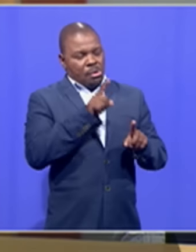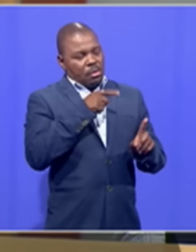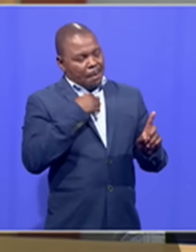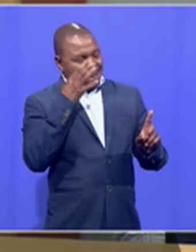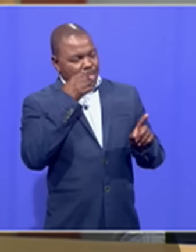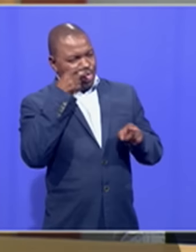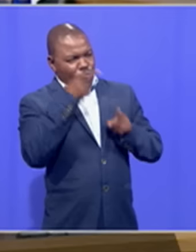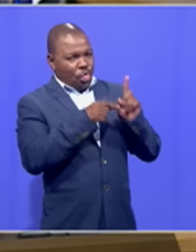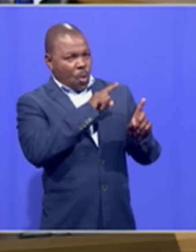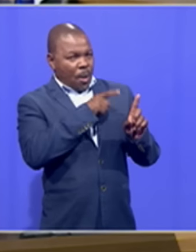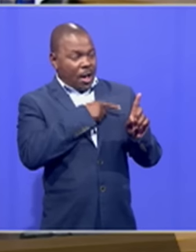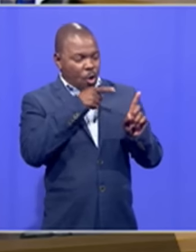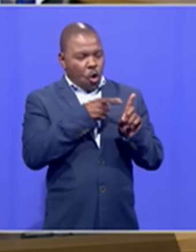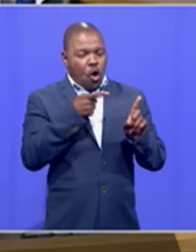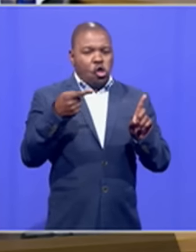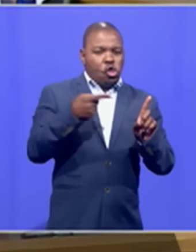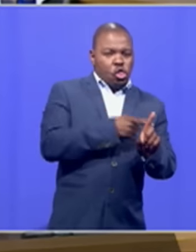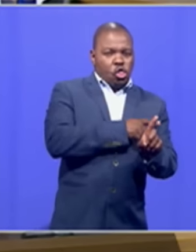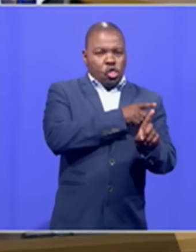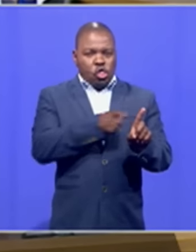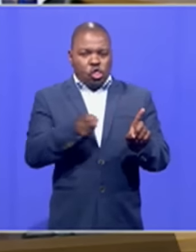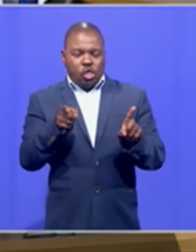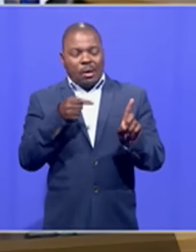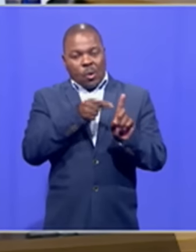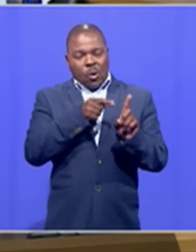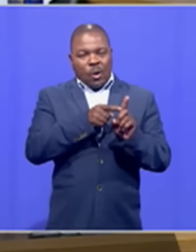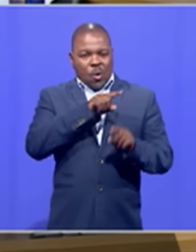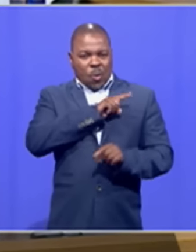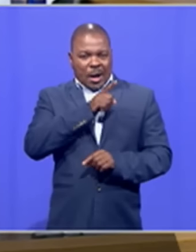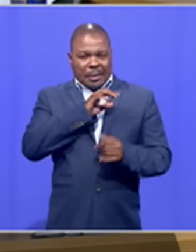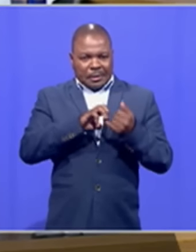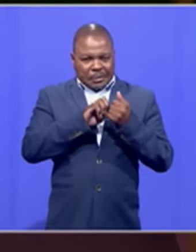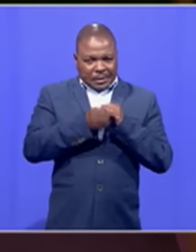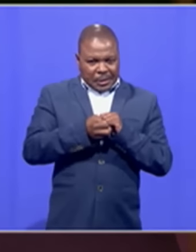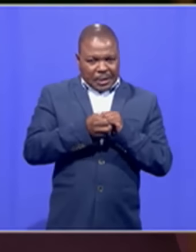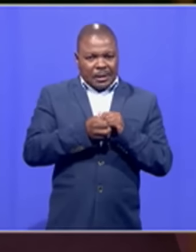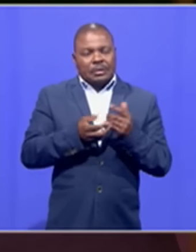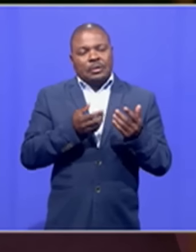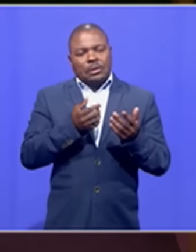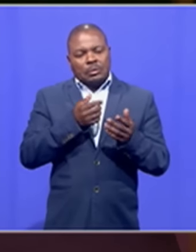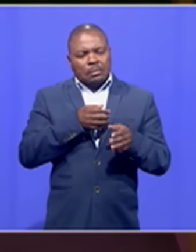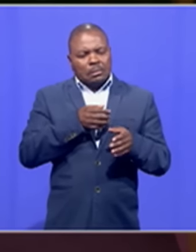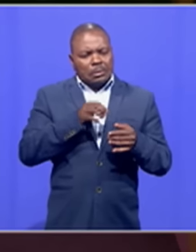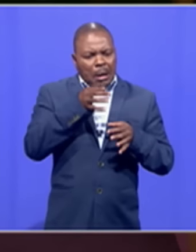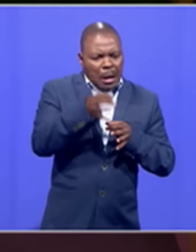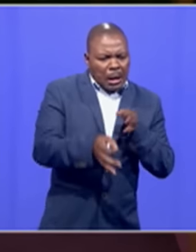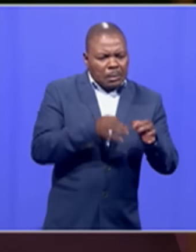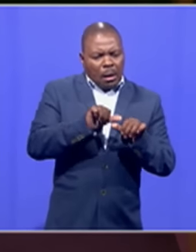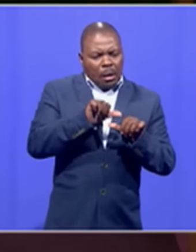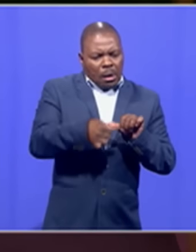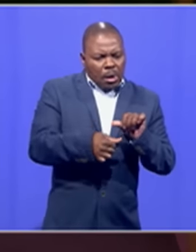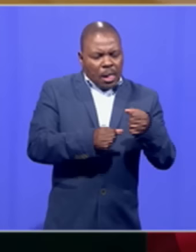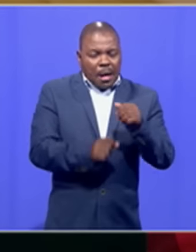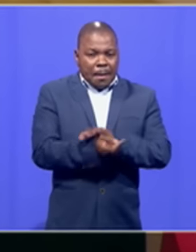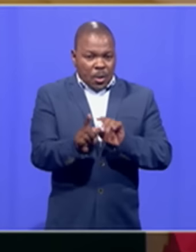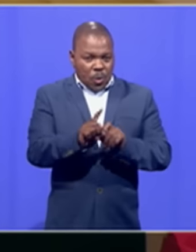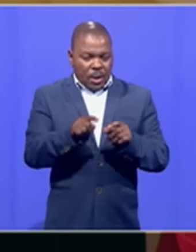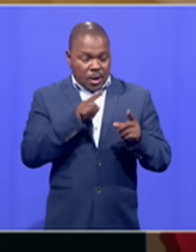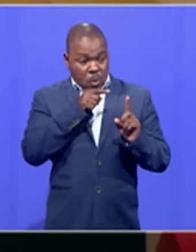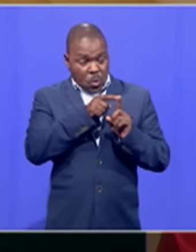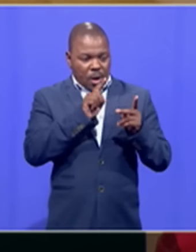Nkabinde ka go timetša komiti ka bomo ge a be a katanela go kgokaganya tatelano ya ditiragalo tšeo di akaretšago yena